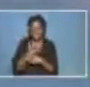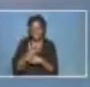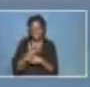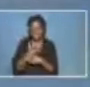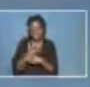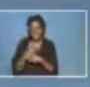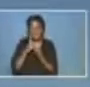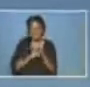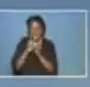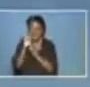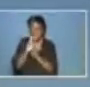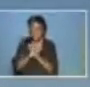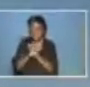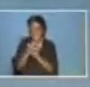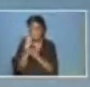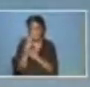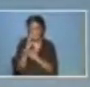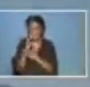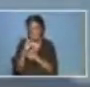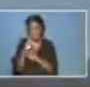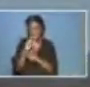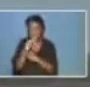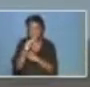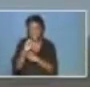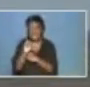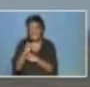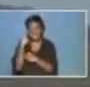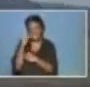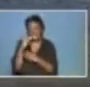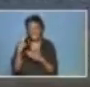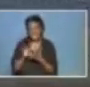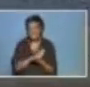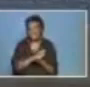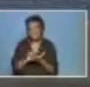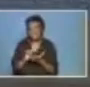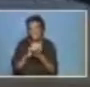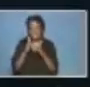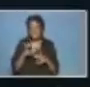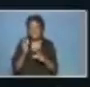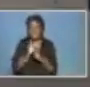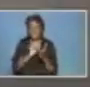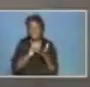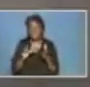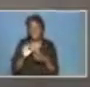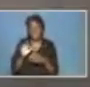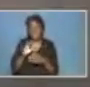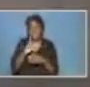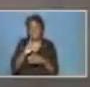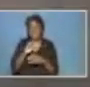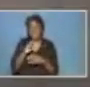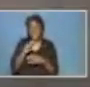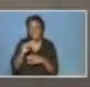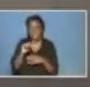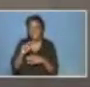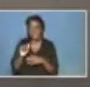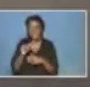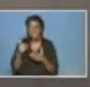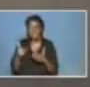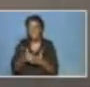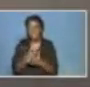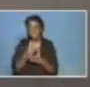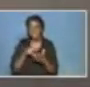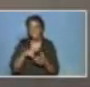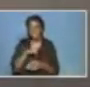December 16th is the date for New Yorkers to take advantage of Delta Airlines' new flight from LaGuardia Airport directly to